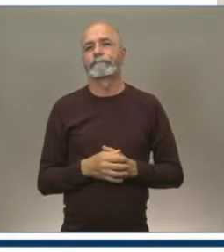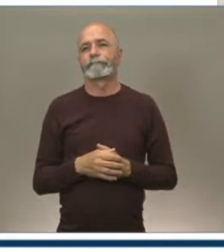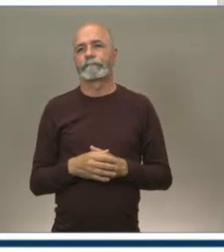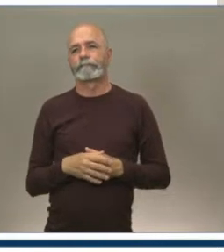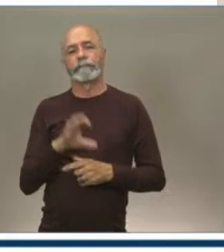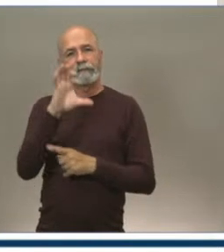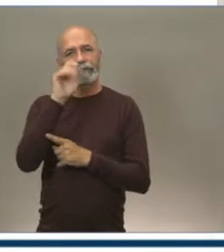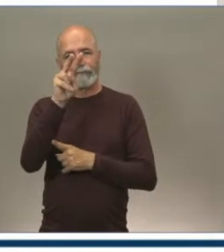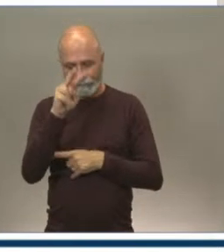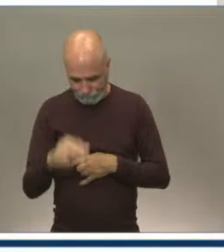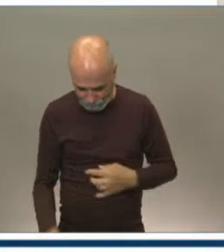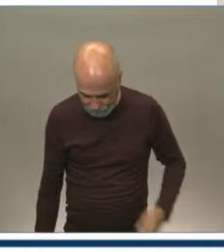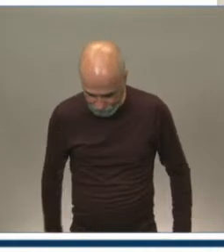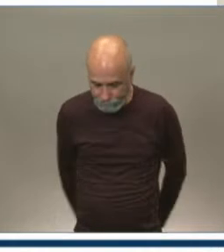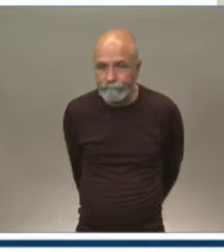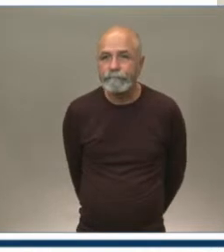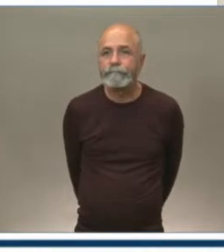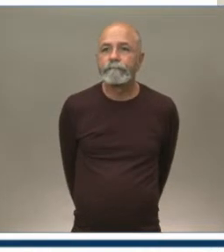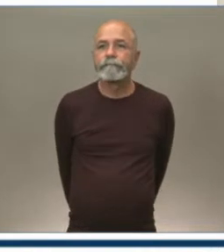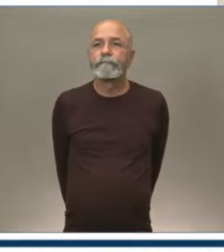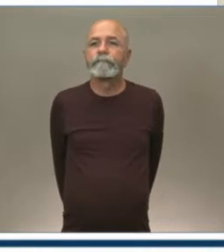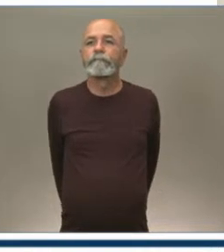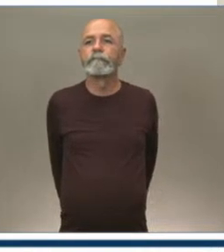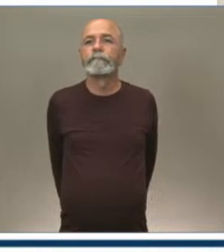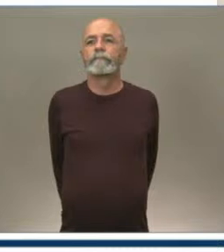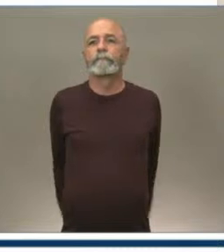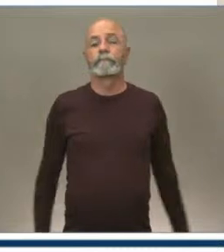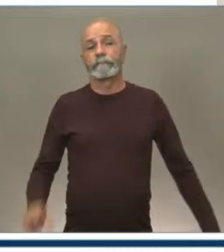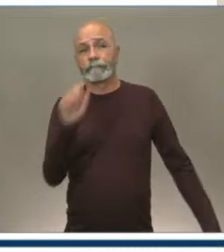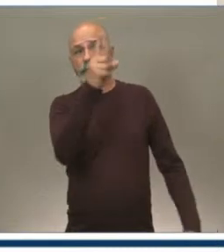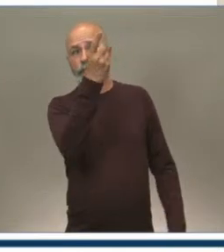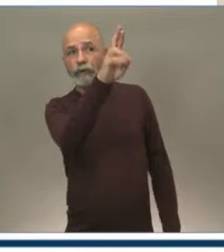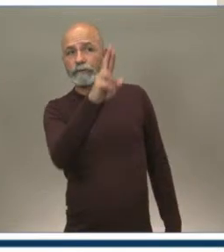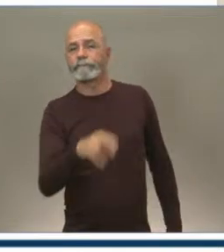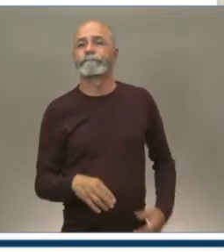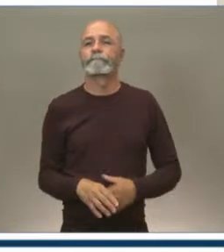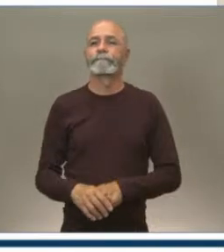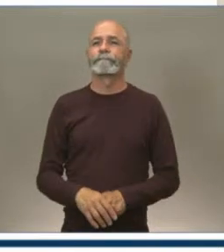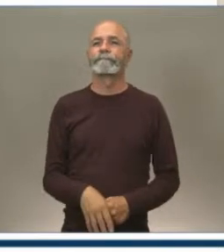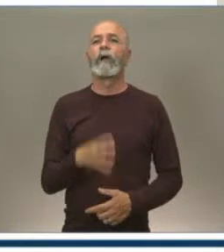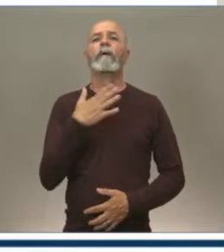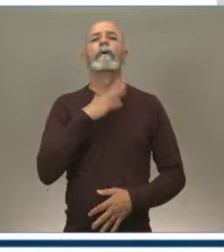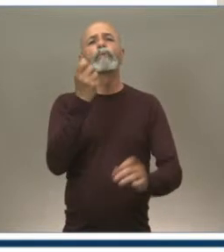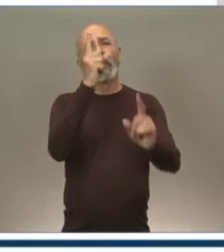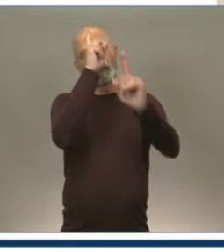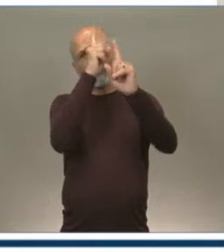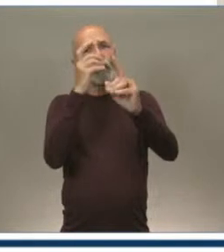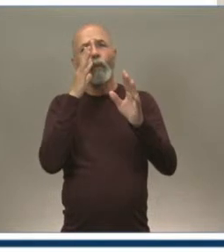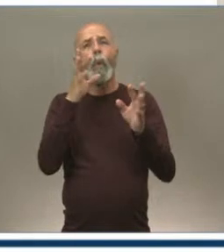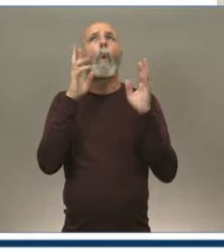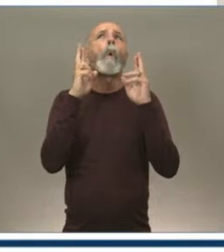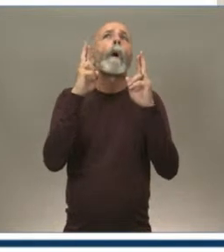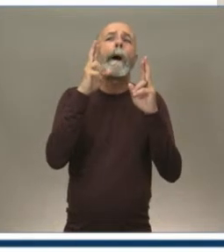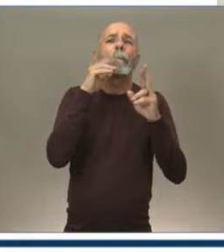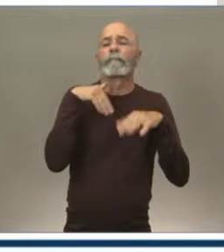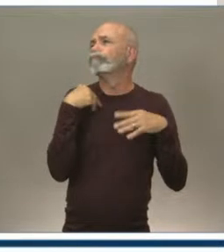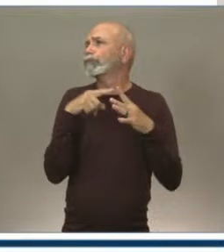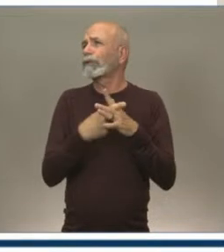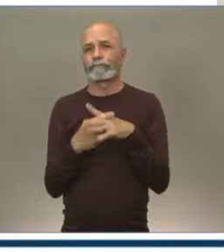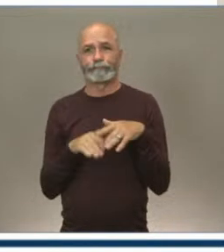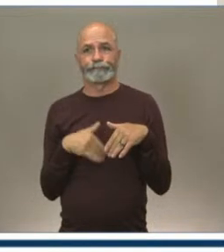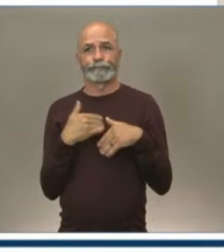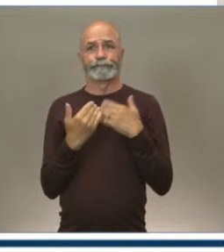Thank you. Dr. Strang, you said that you had hoped to be seeing more progress by this point. We have 91 new cases